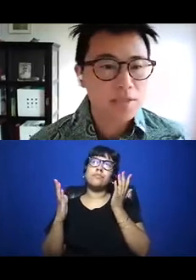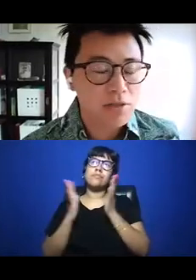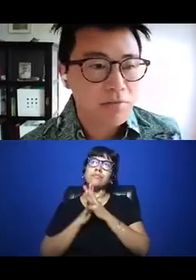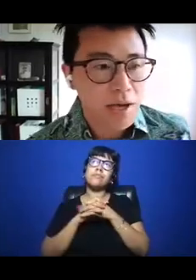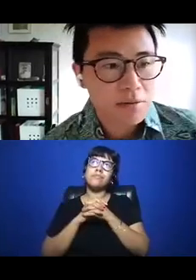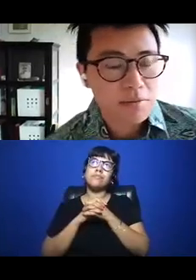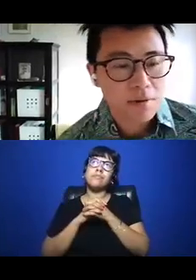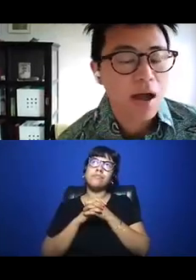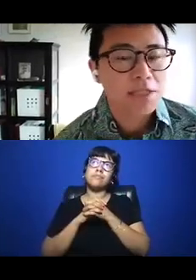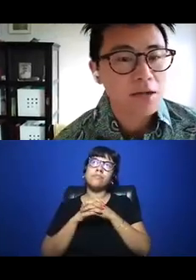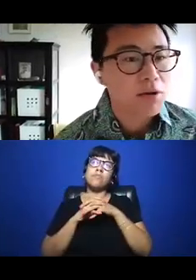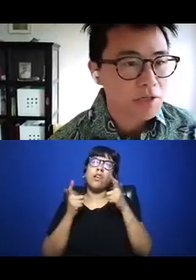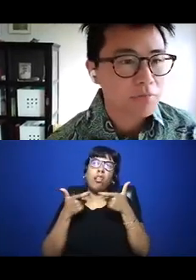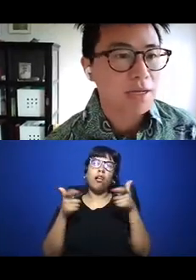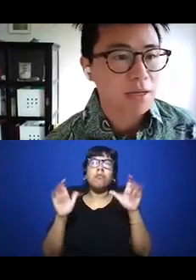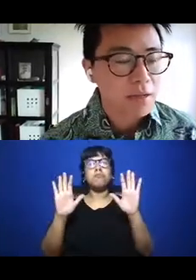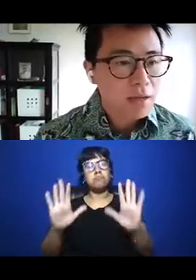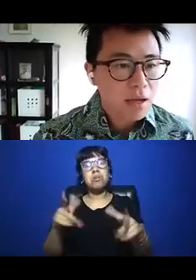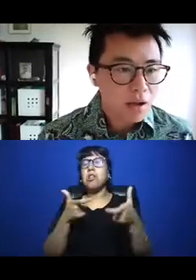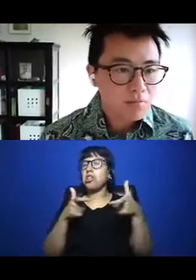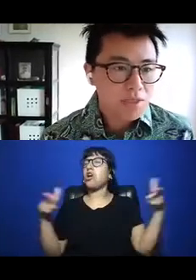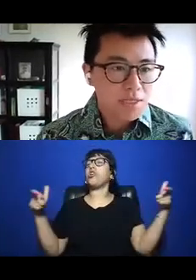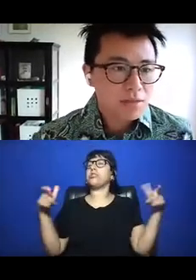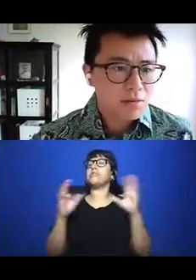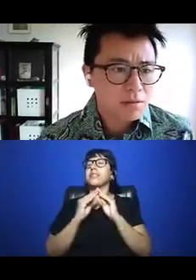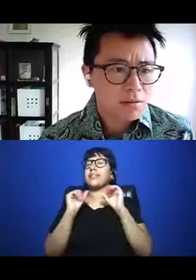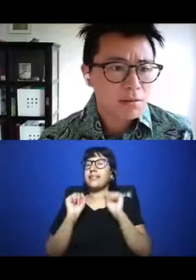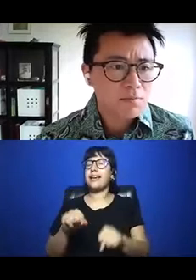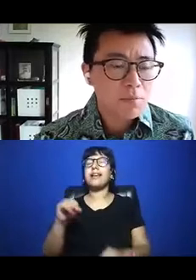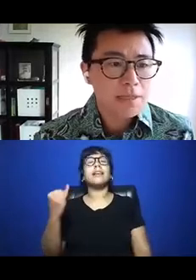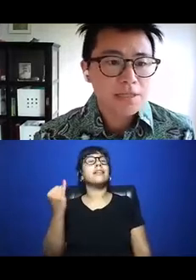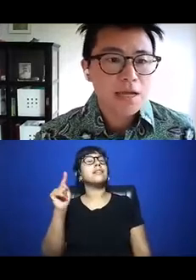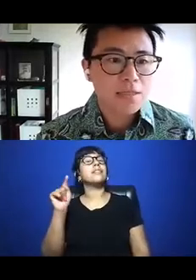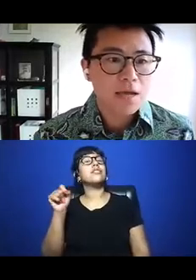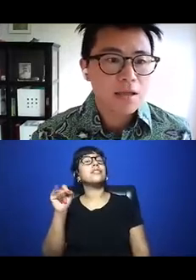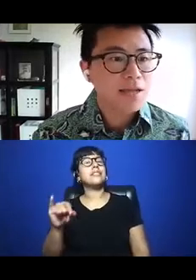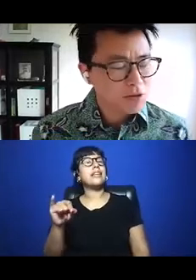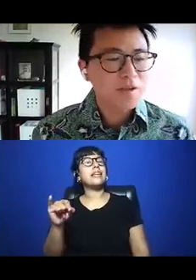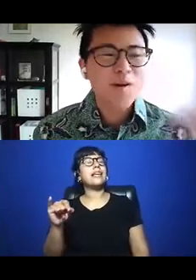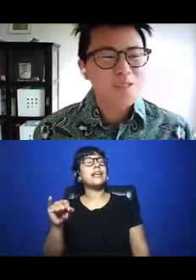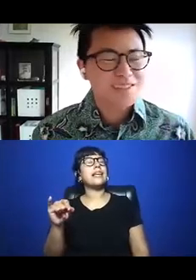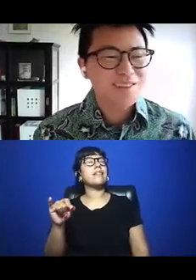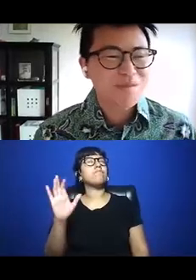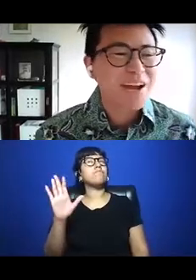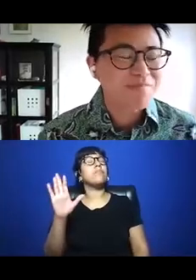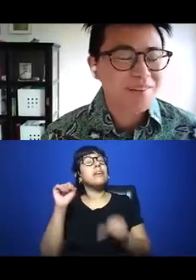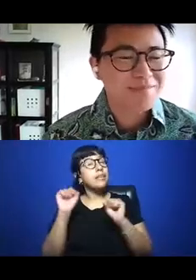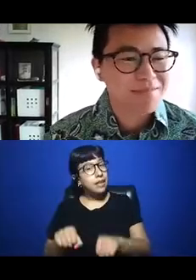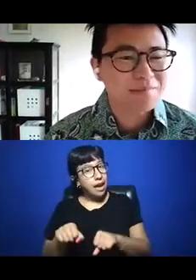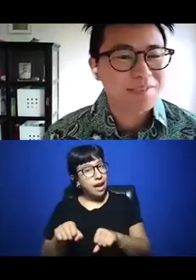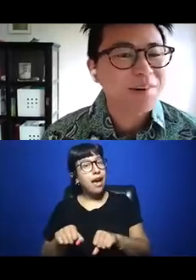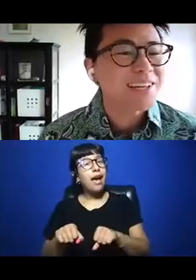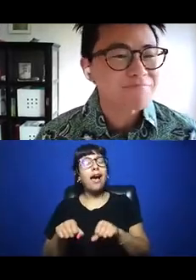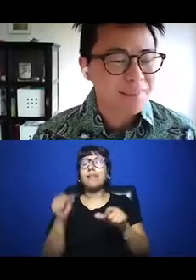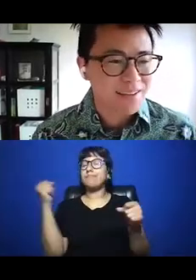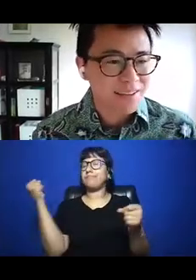certainly as larger as actually a larger meeting. Jitsi publicly says that like you can kind of put as many